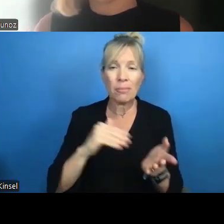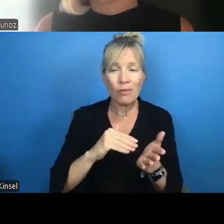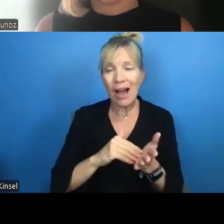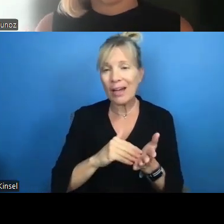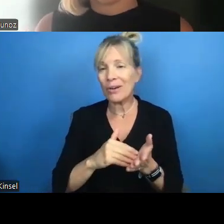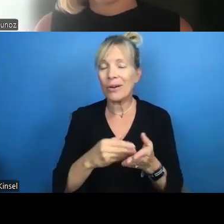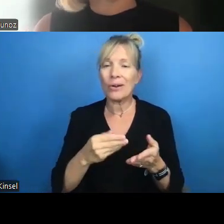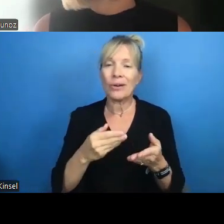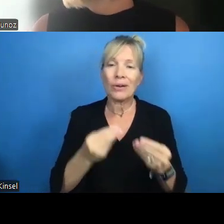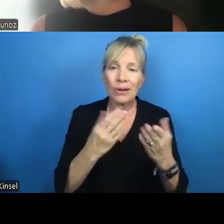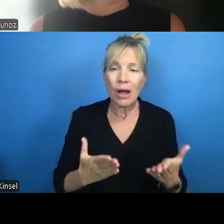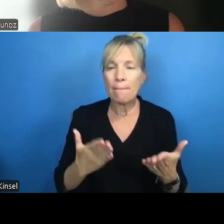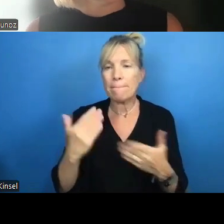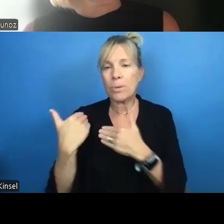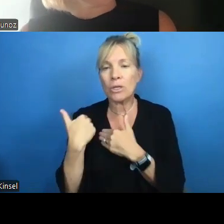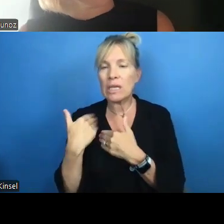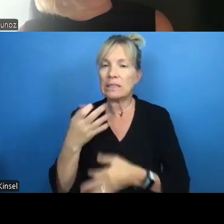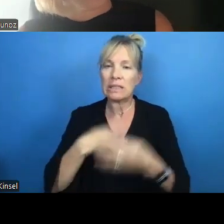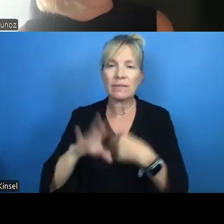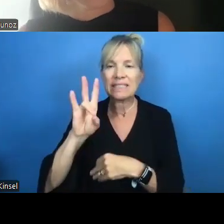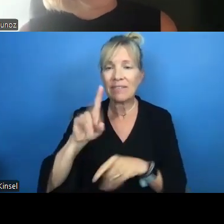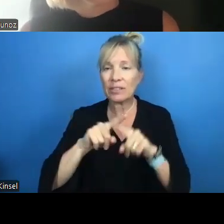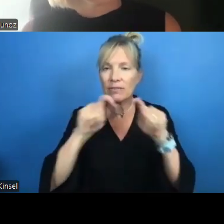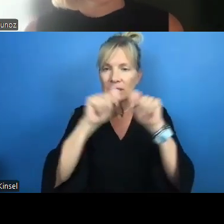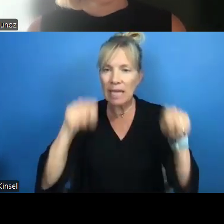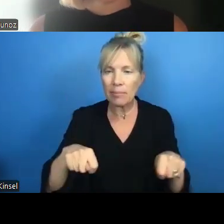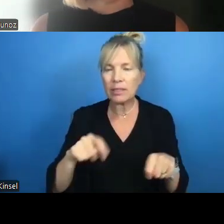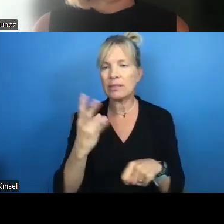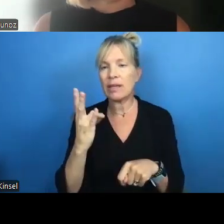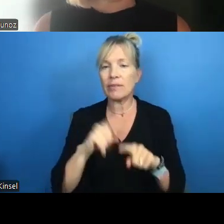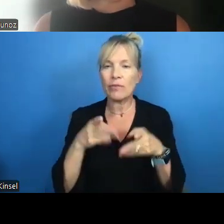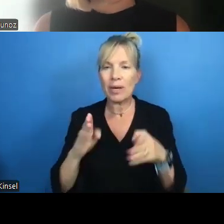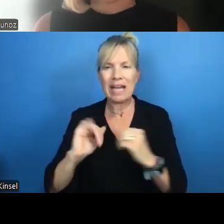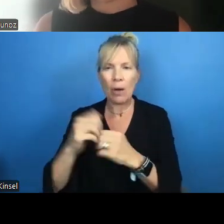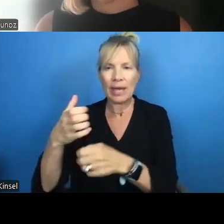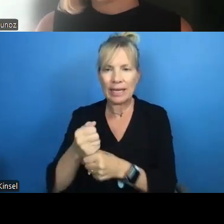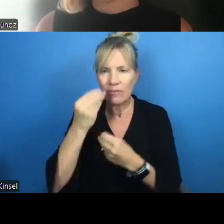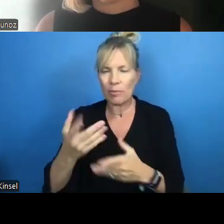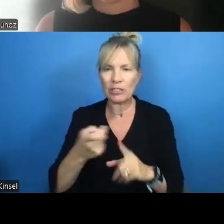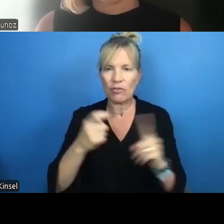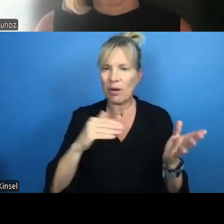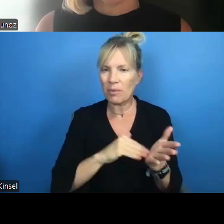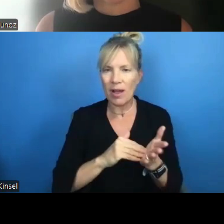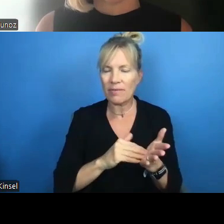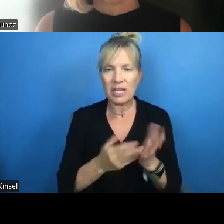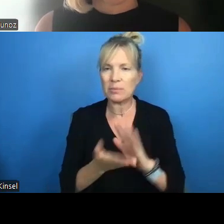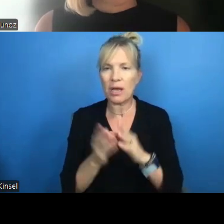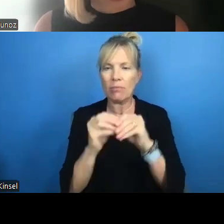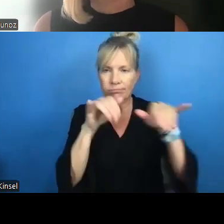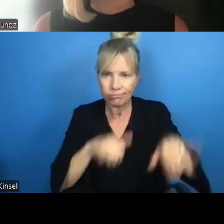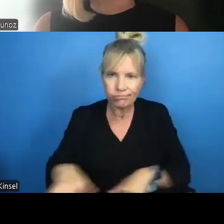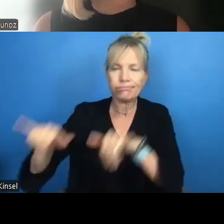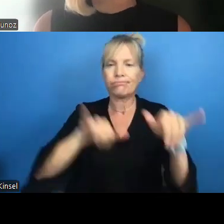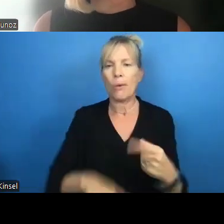because instead of having 7 different templates and 7 different ways of requesting the information from providers, it's really been standardized into